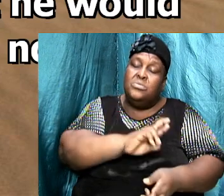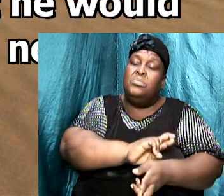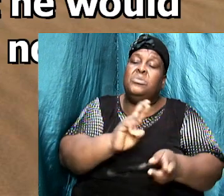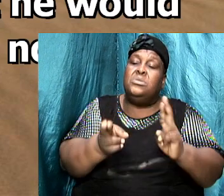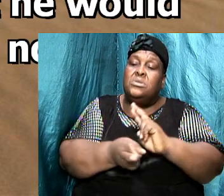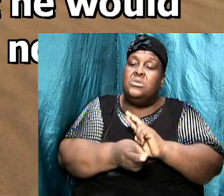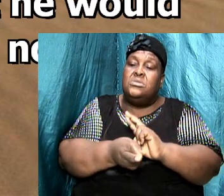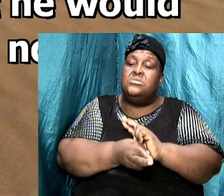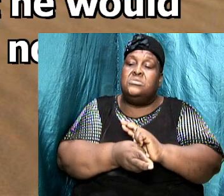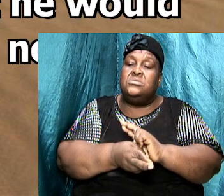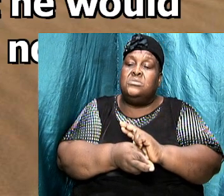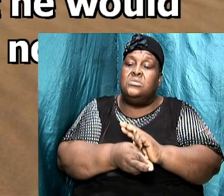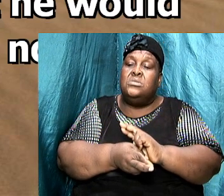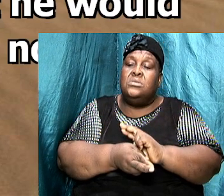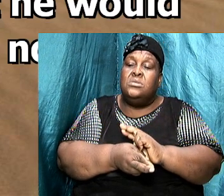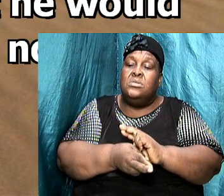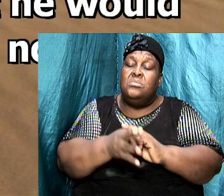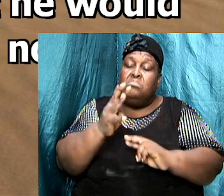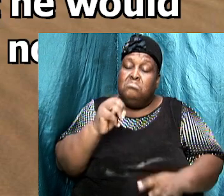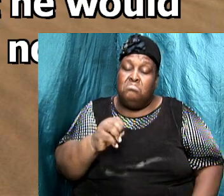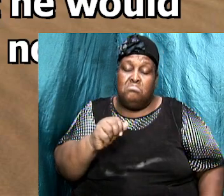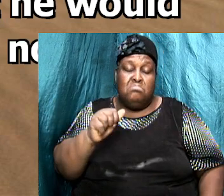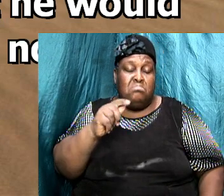repentance. Matthew 3,